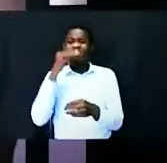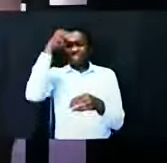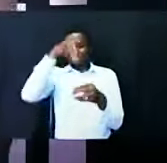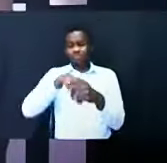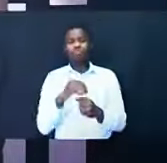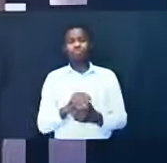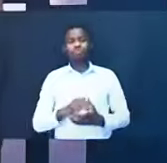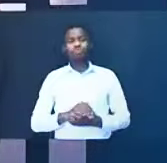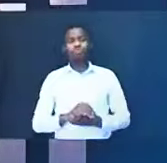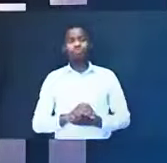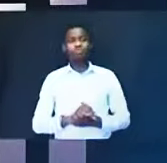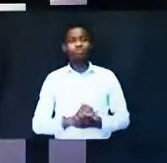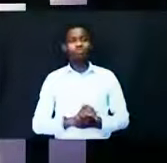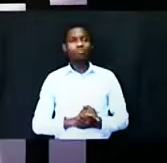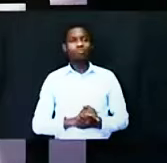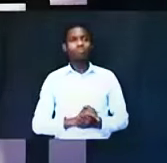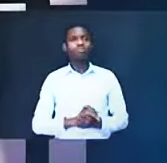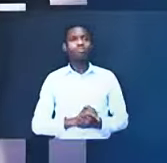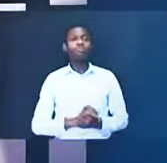So